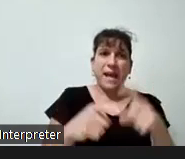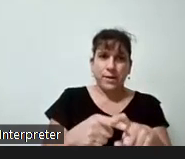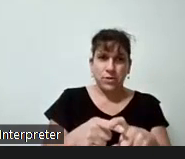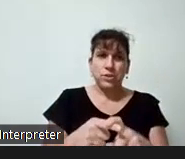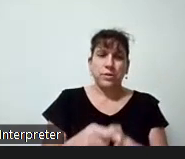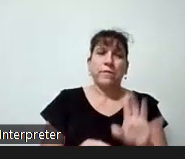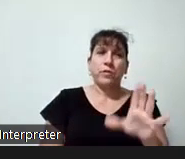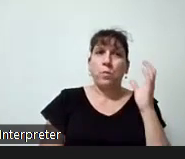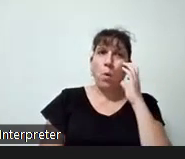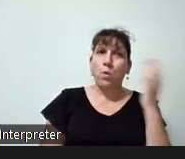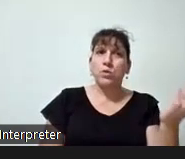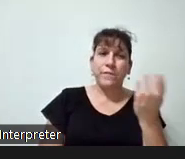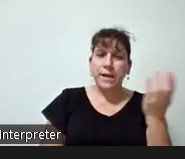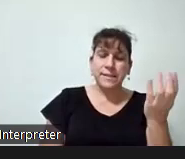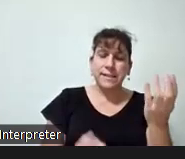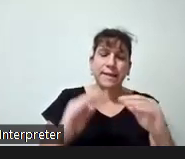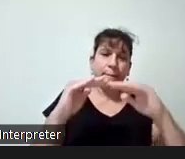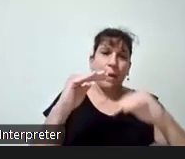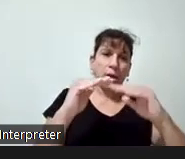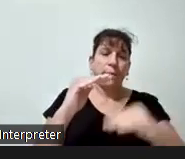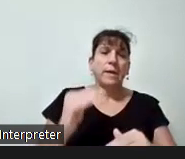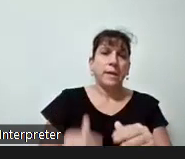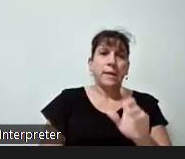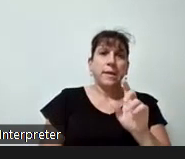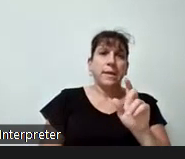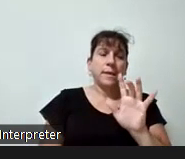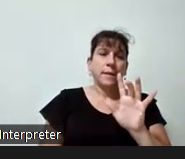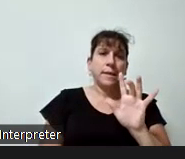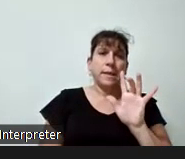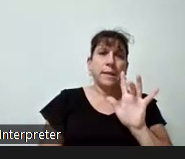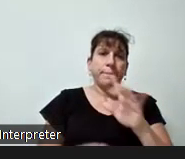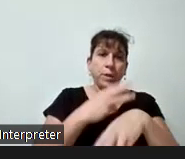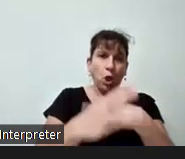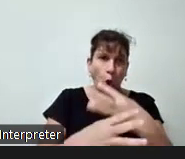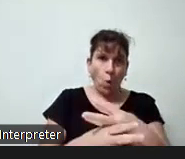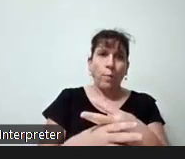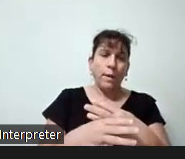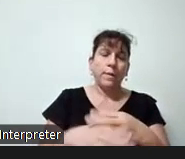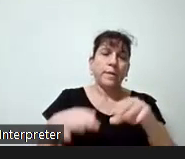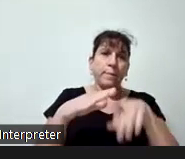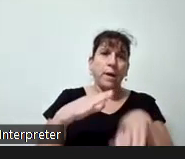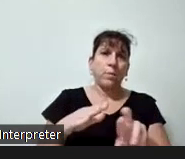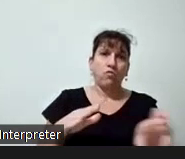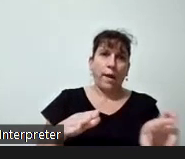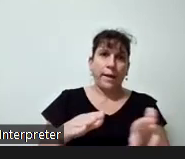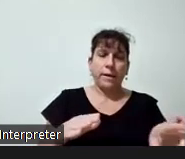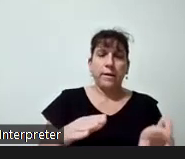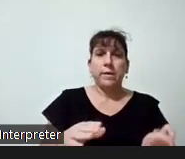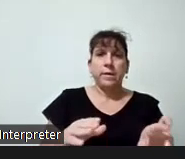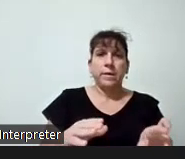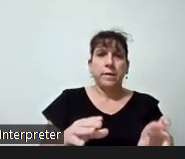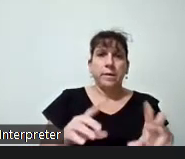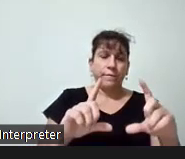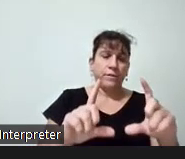your mobile device at the bottom of the screen, tap the globe icon at the bottom right-hand side of the screen.